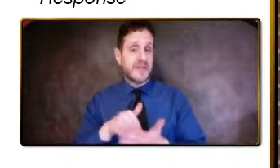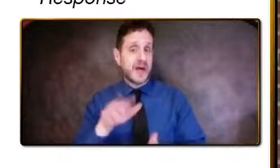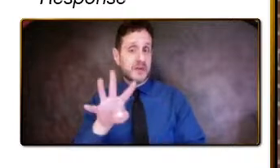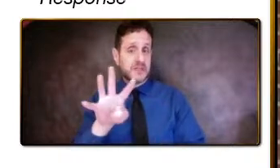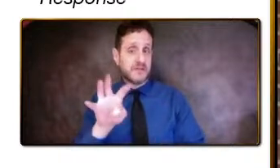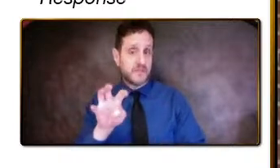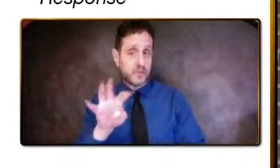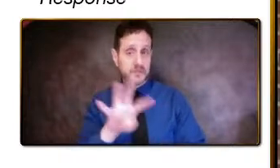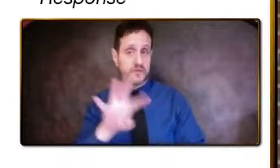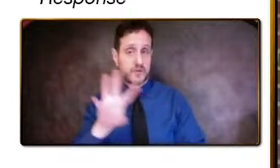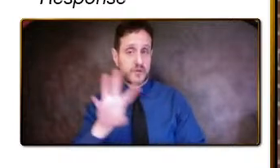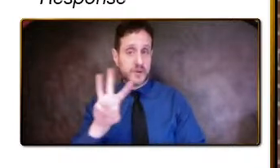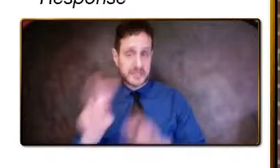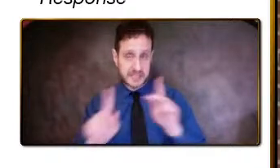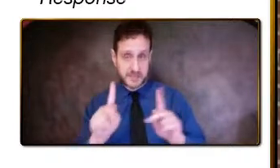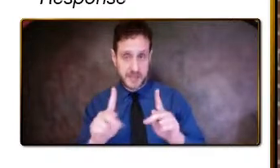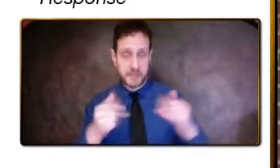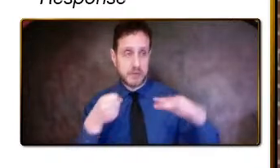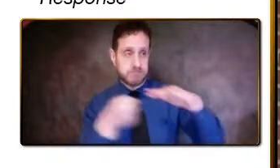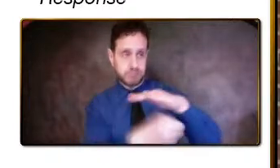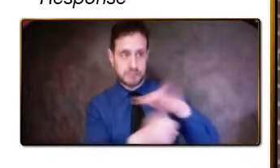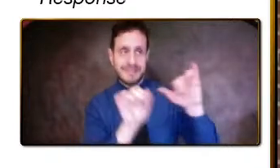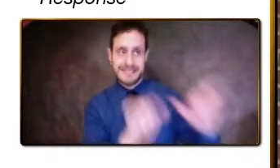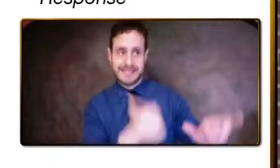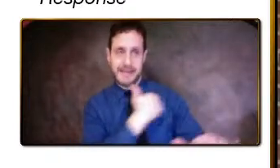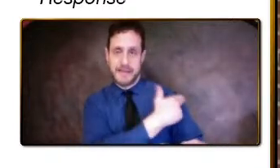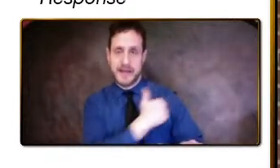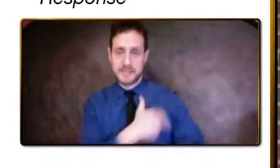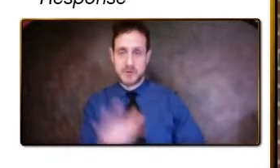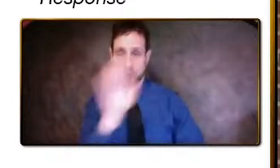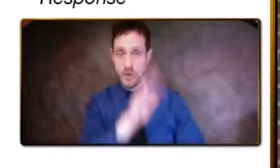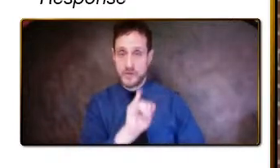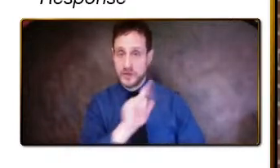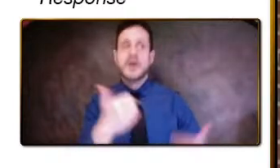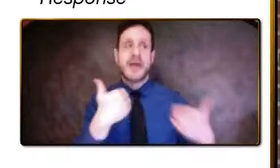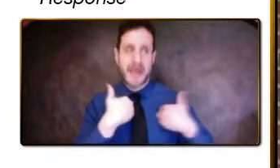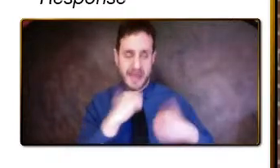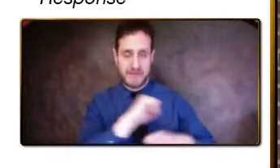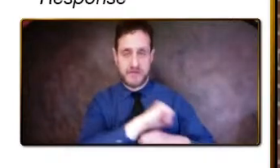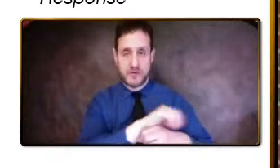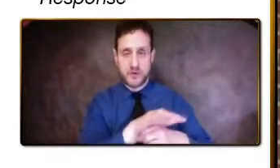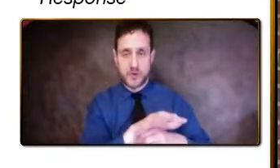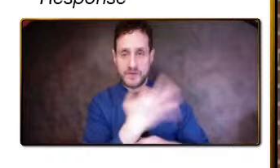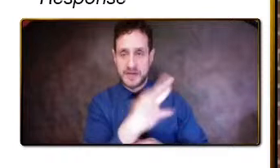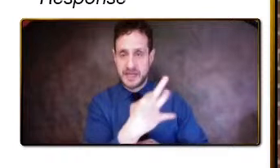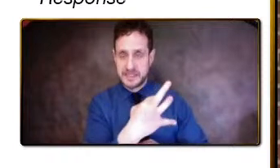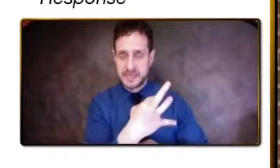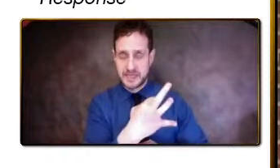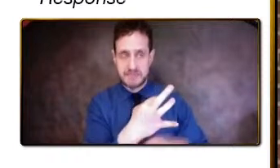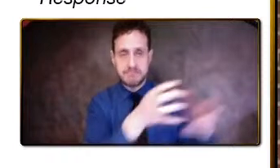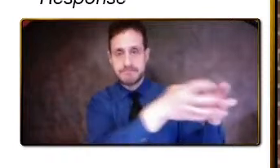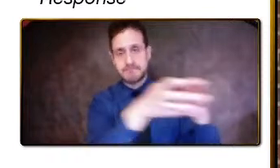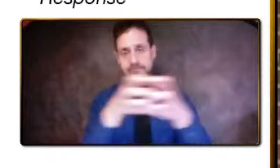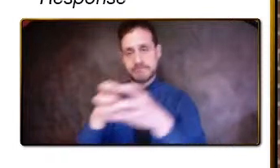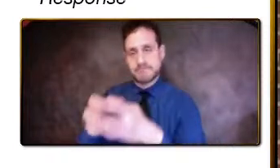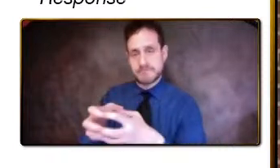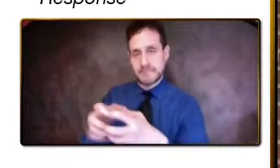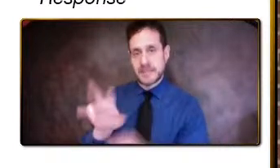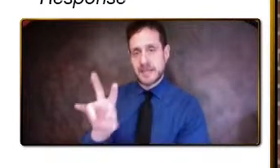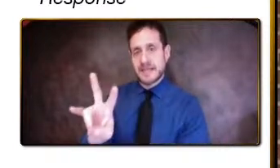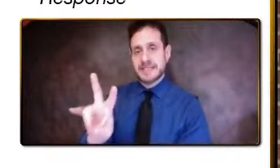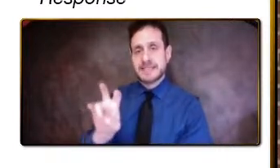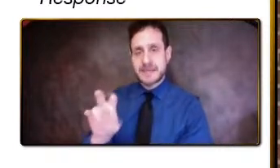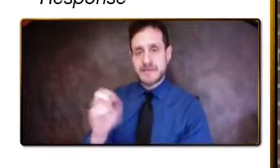3,446 individuals were in hospitals across the state with COVID-19. Of those, 712 were